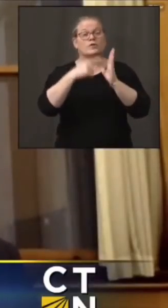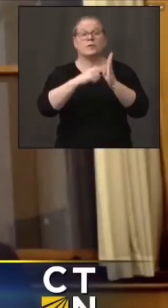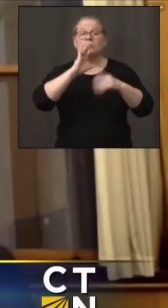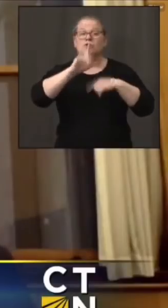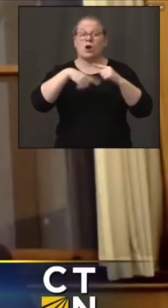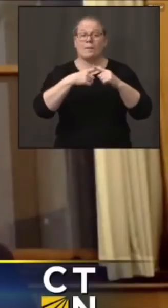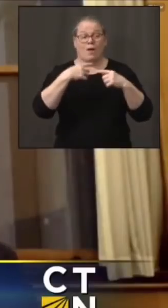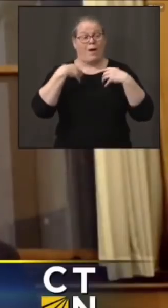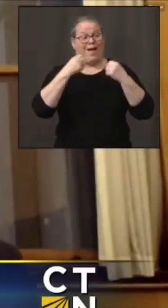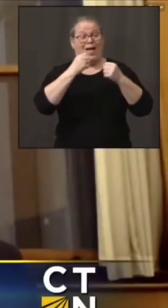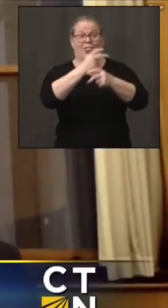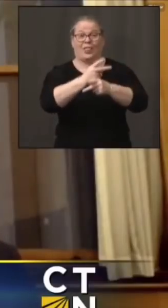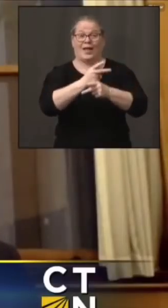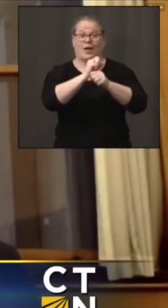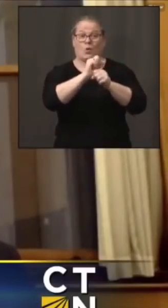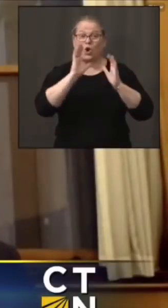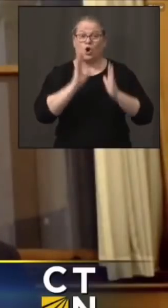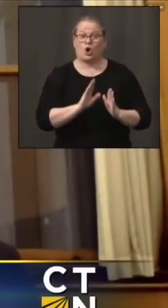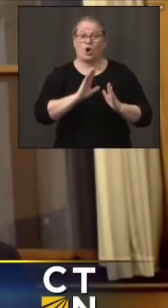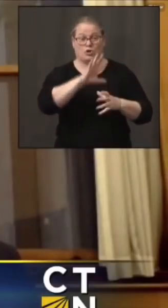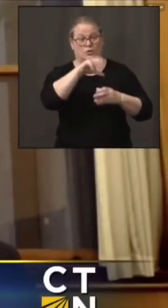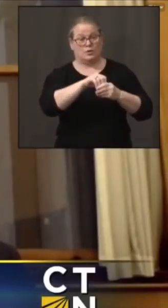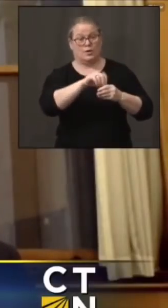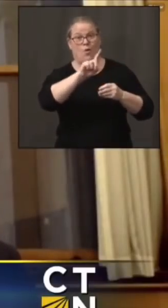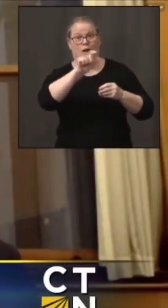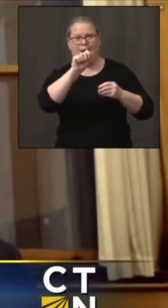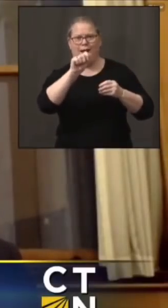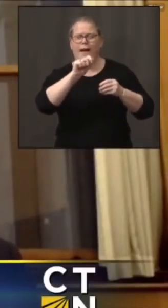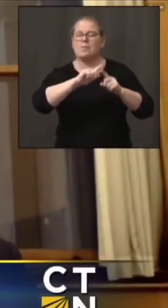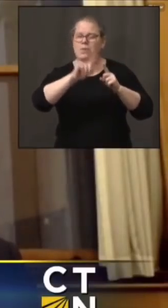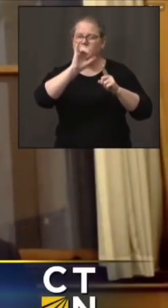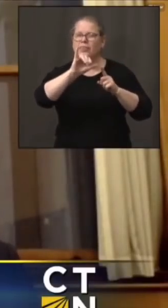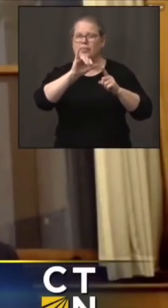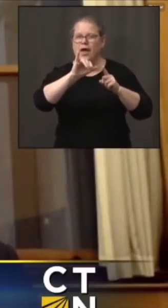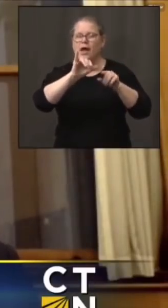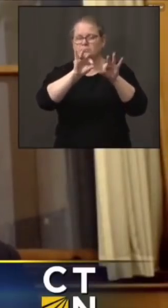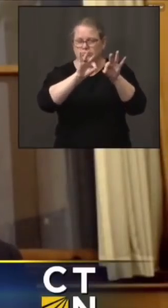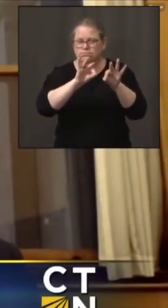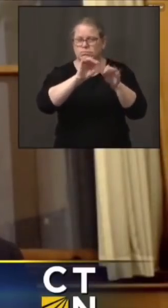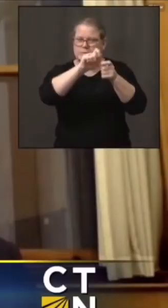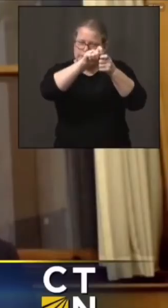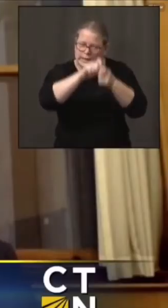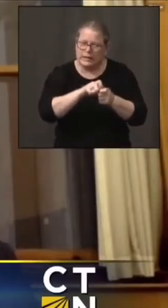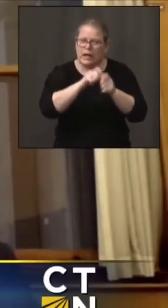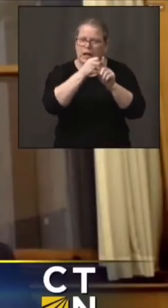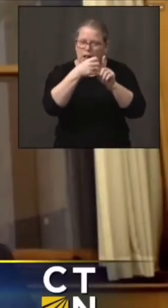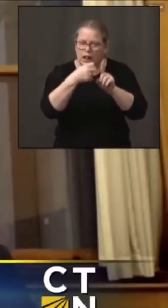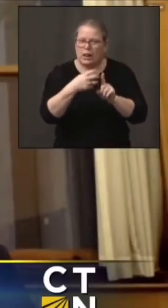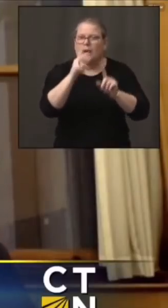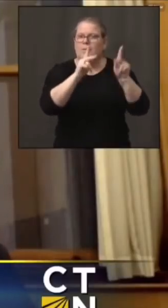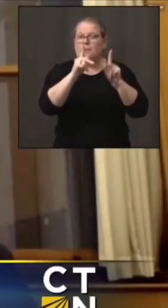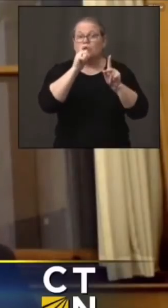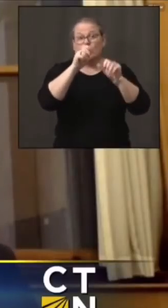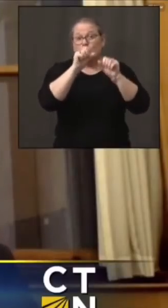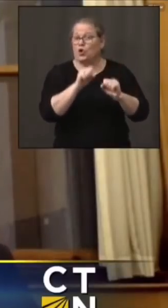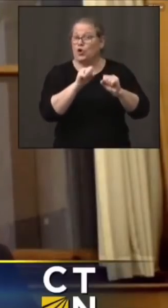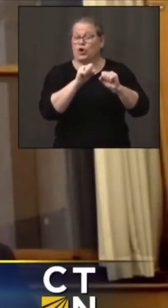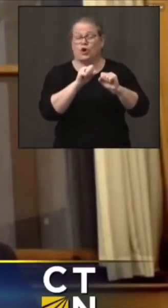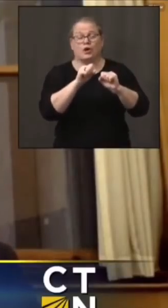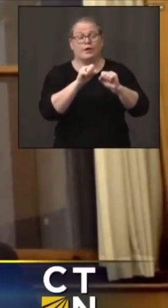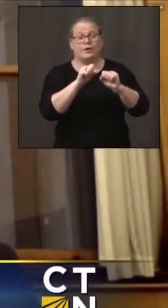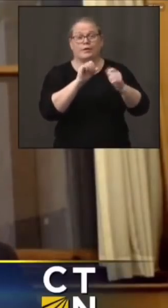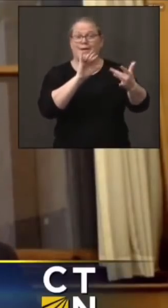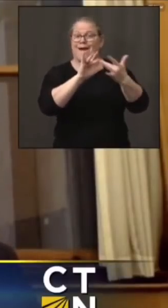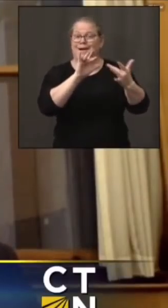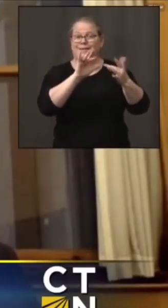phase 1A, but, it goes down, to a pretty fine detail of, other folks that could be in direct contact with people